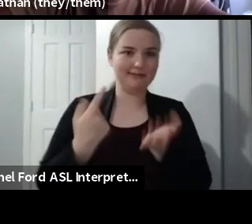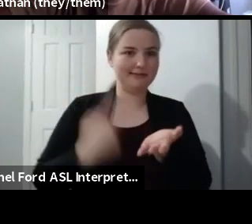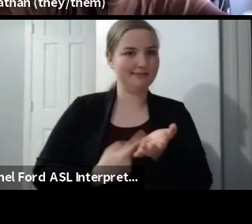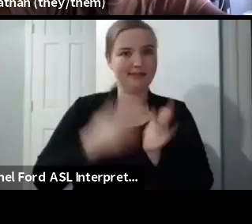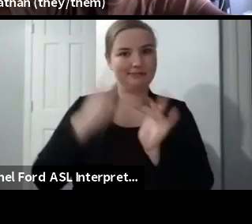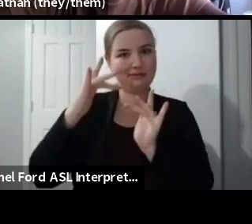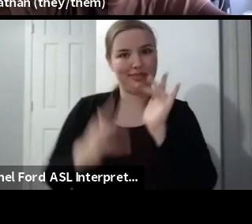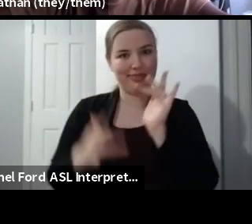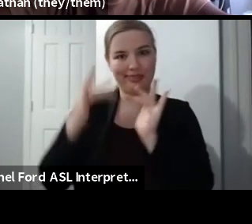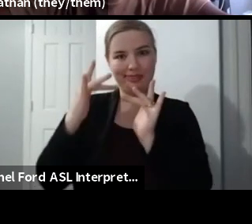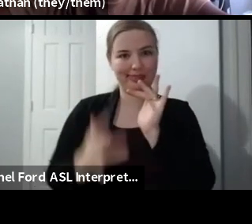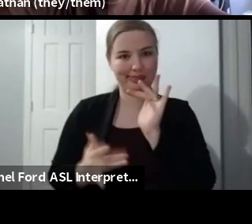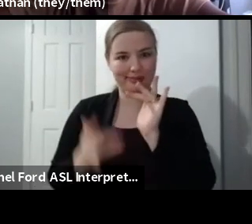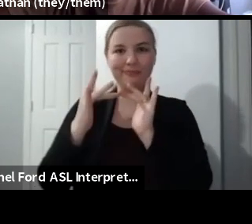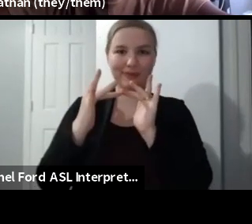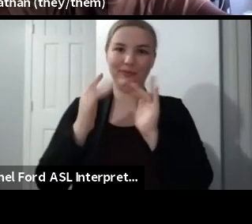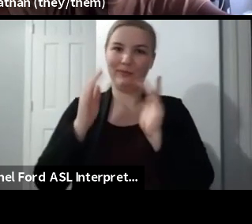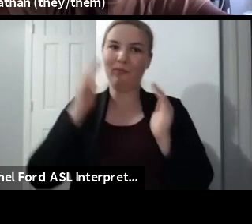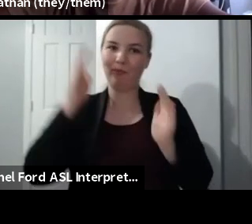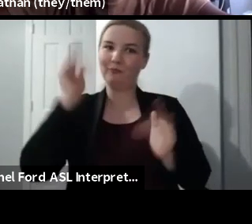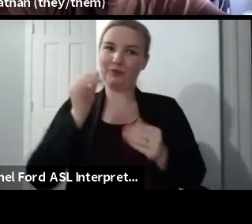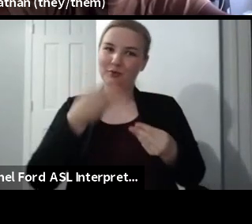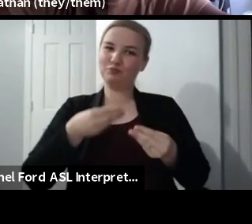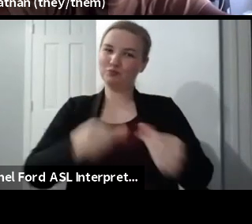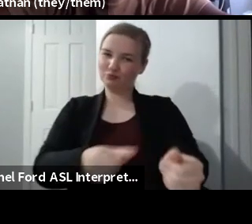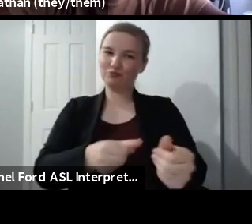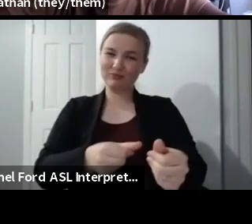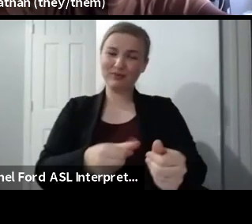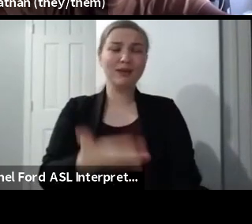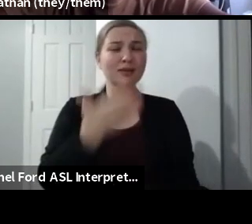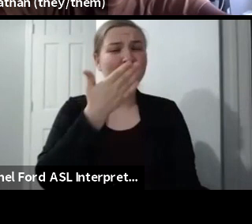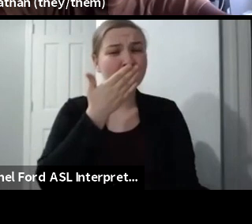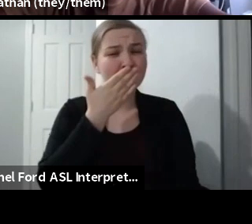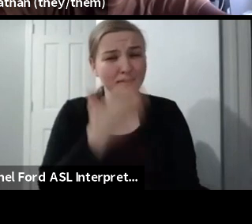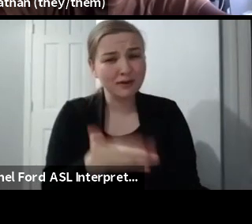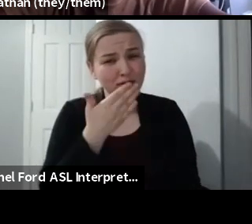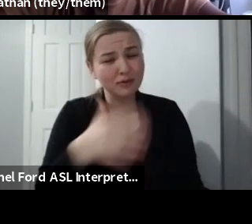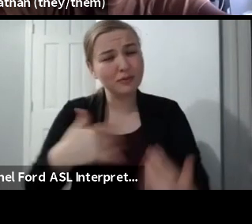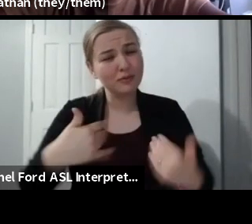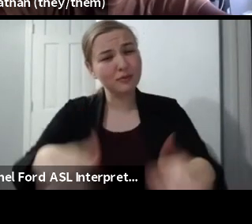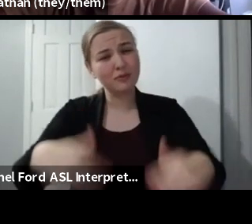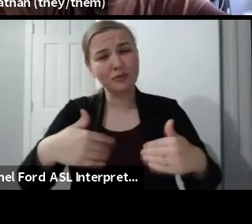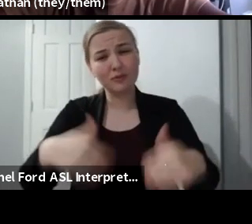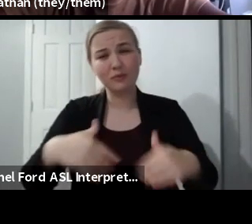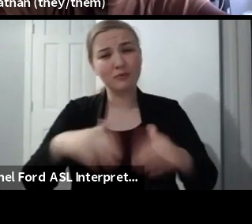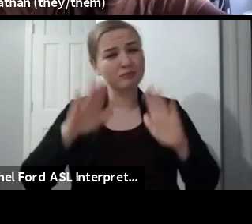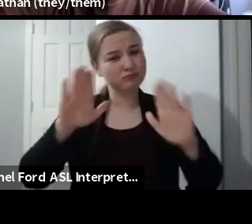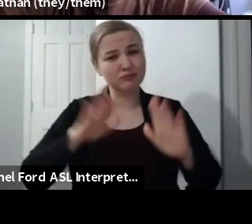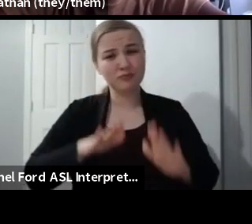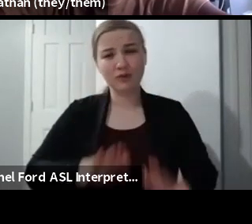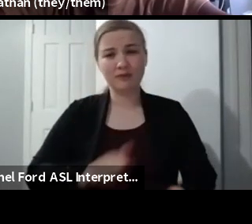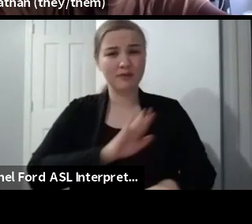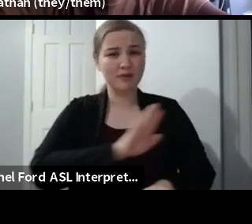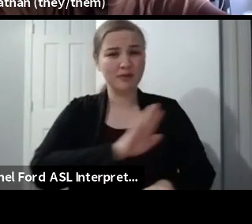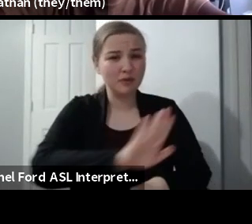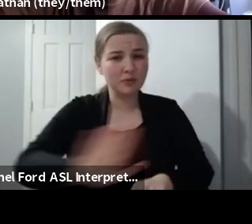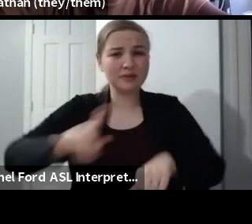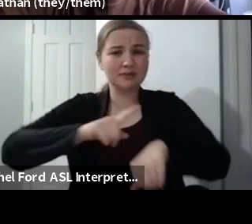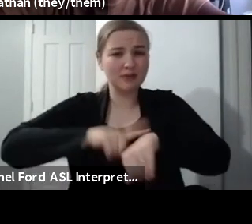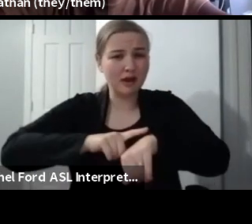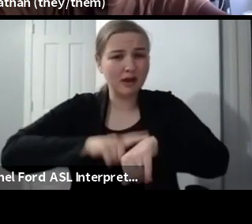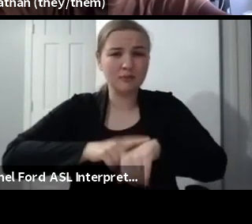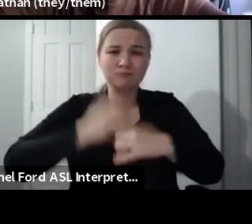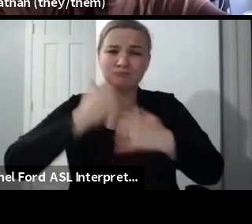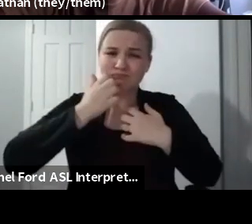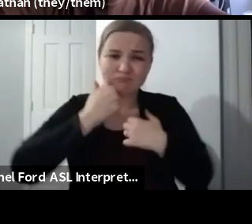help us. But anyway, thank you again. This was wonderful. I really value your time. And yeah,